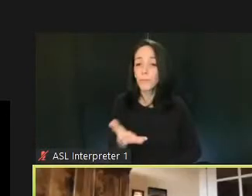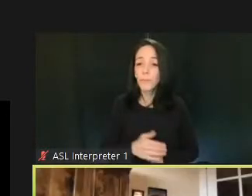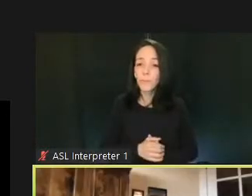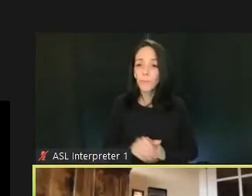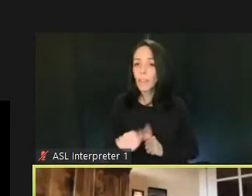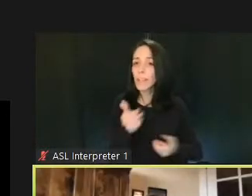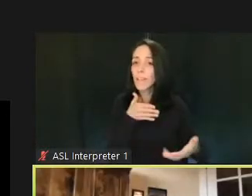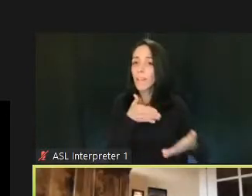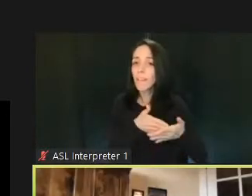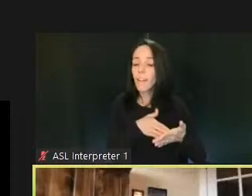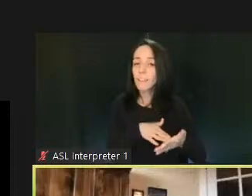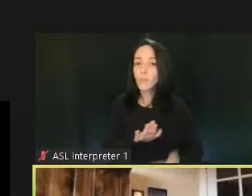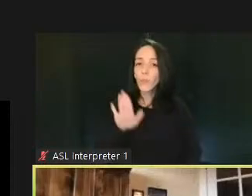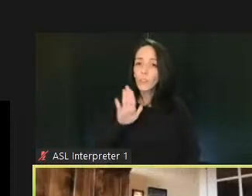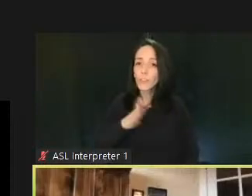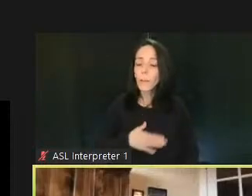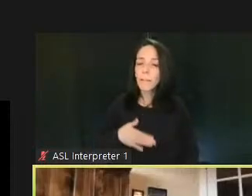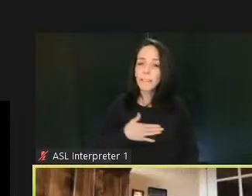please raise your hand.